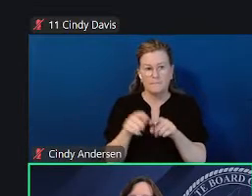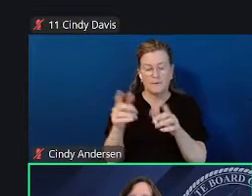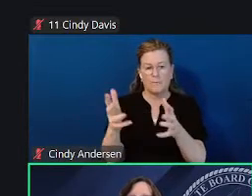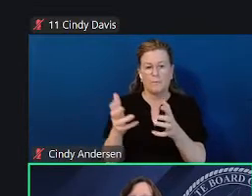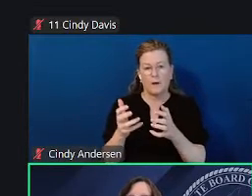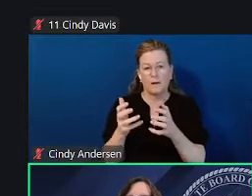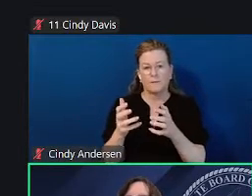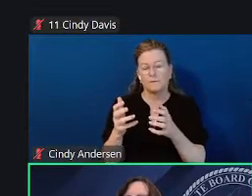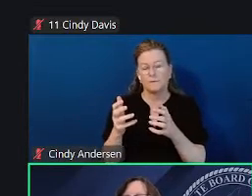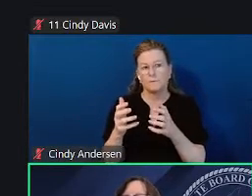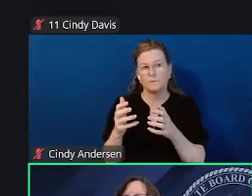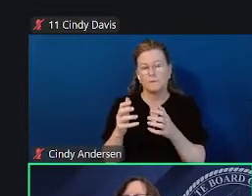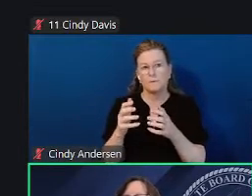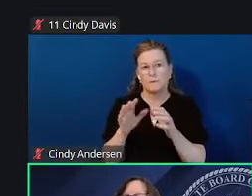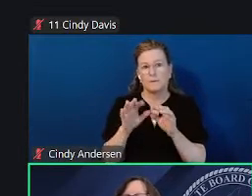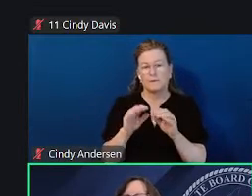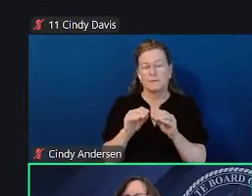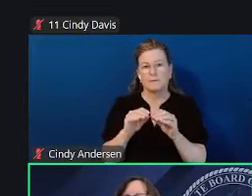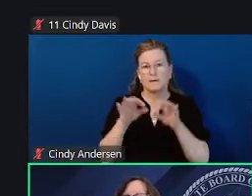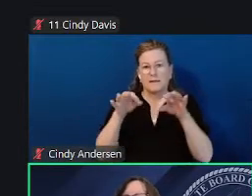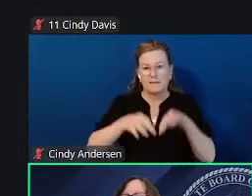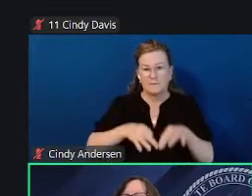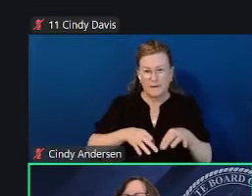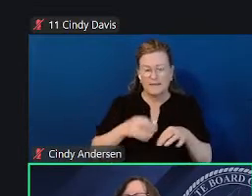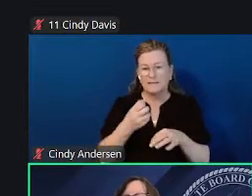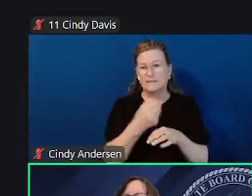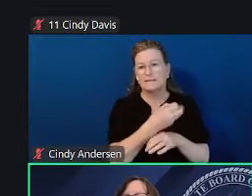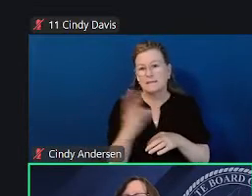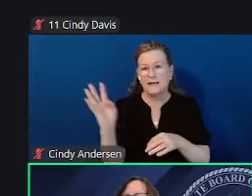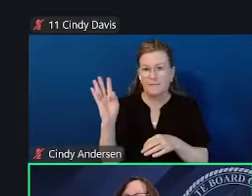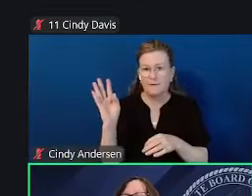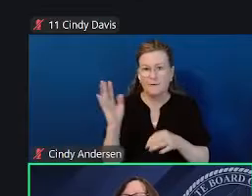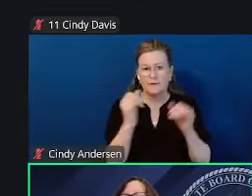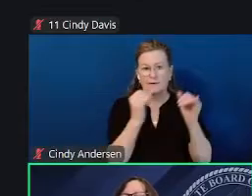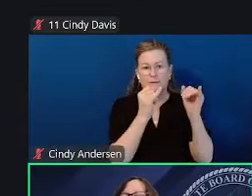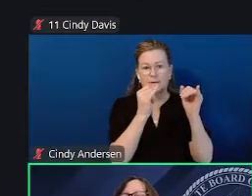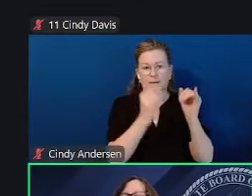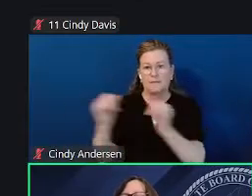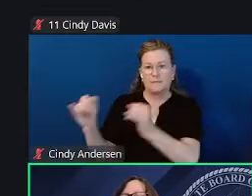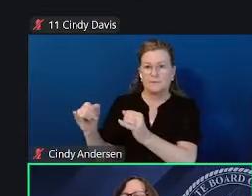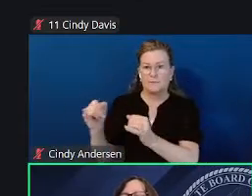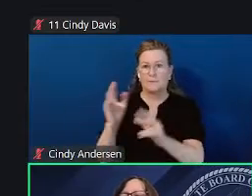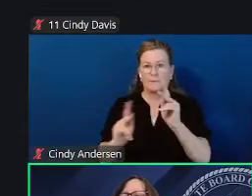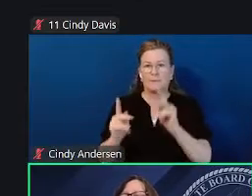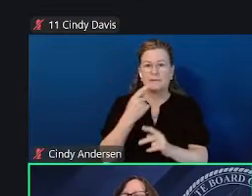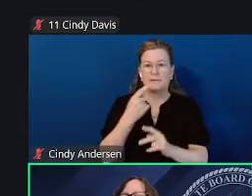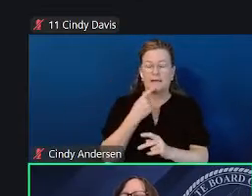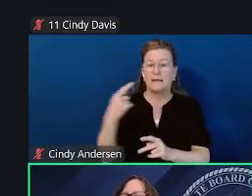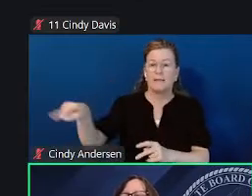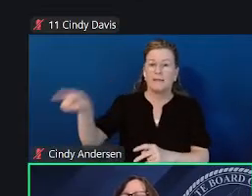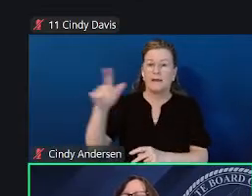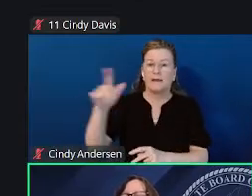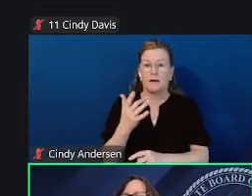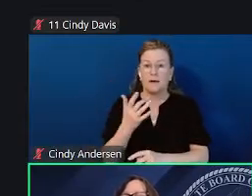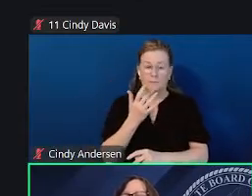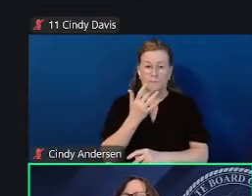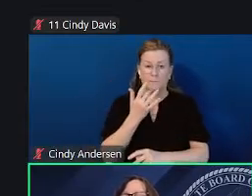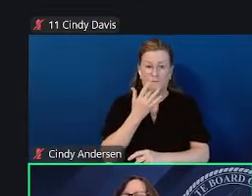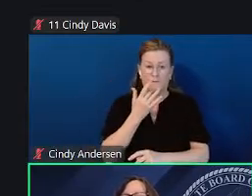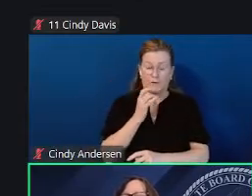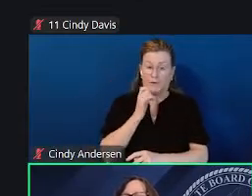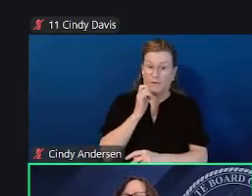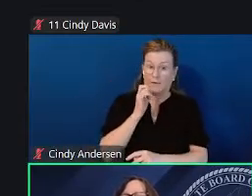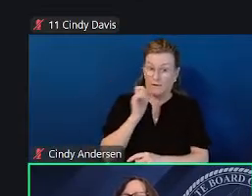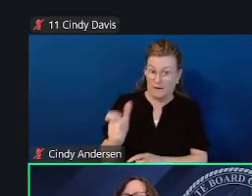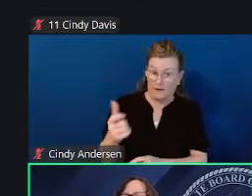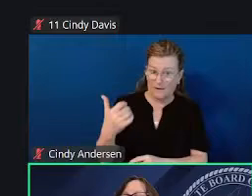to articulate, several individuals said they would prefer not to